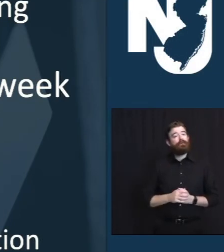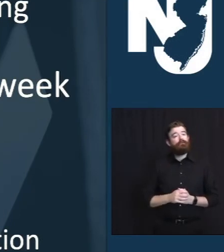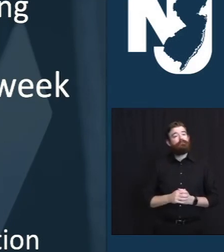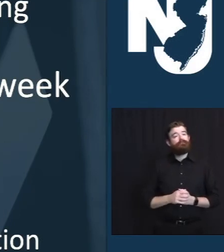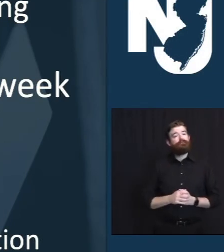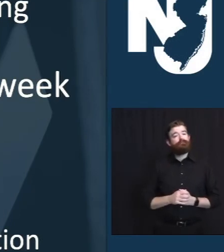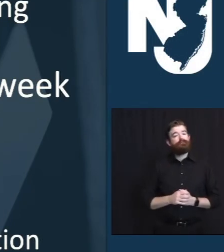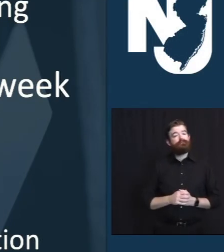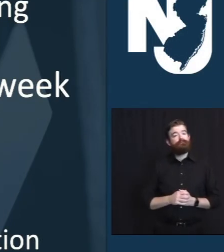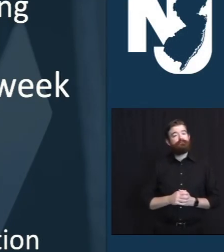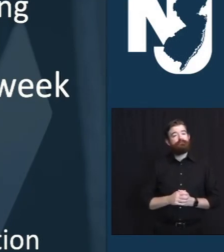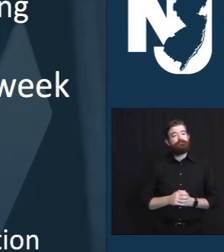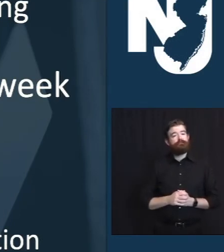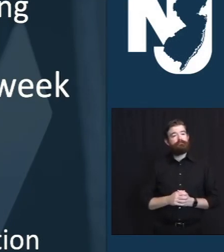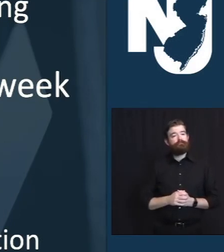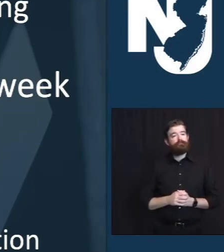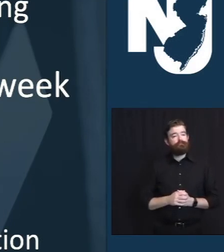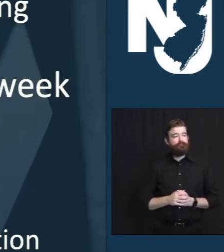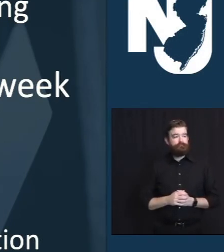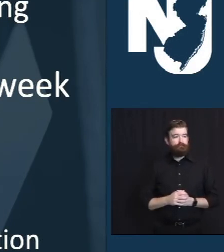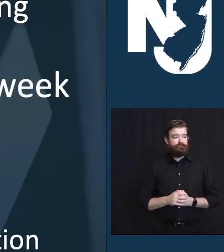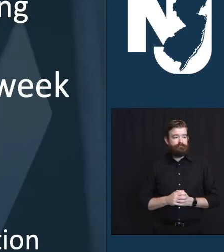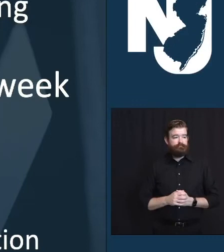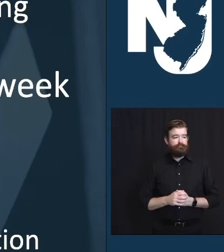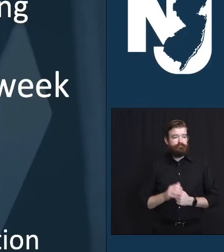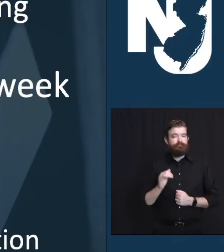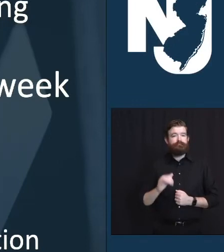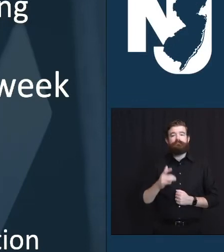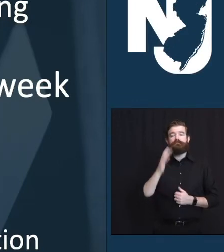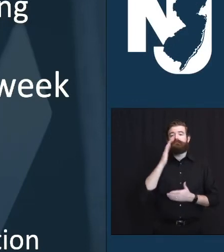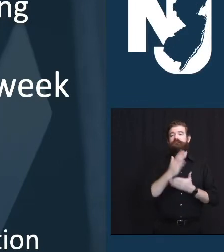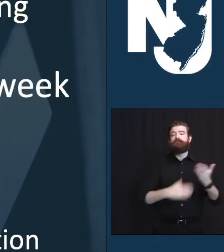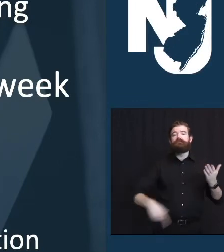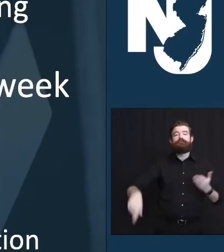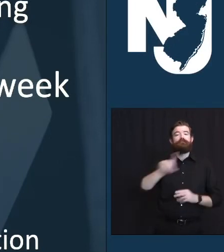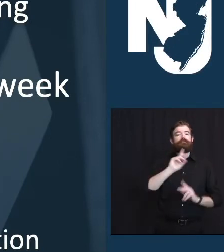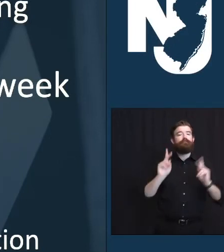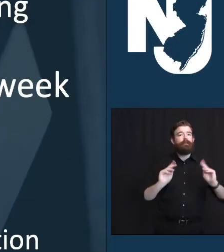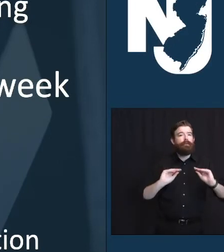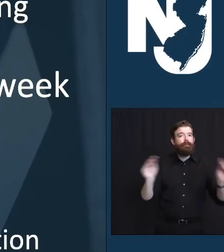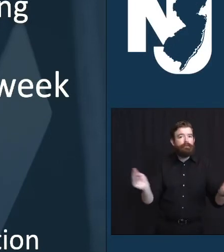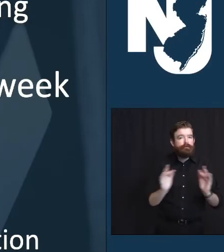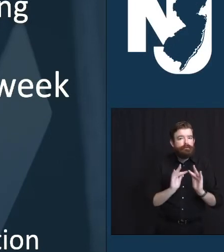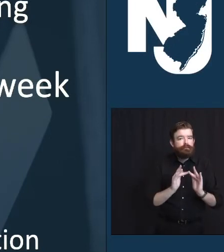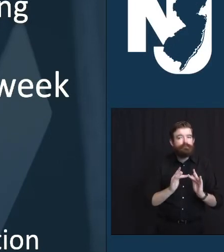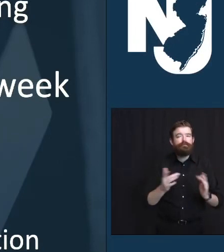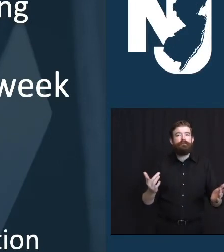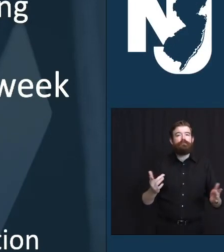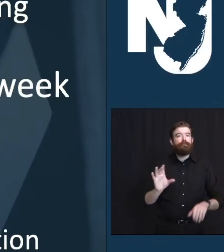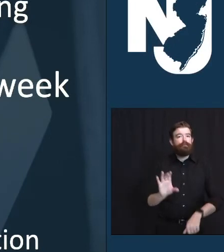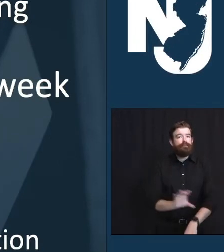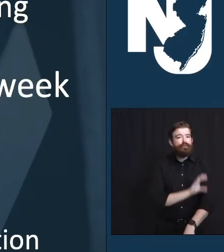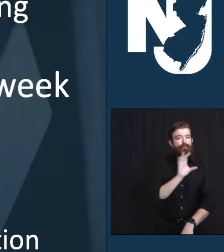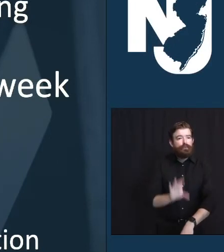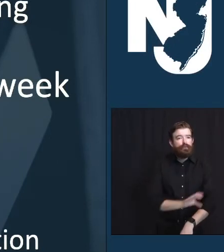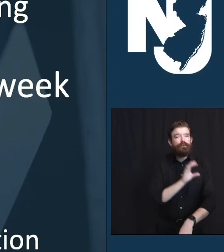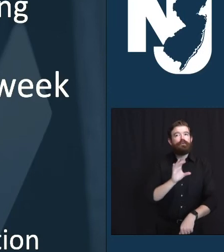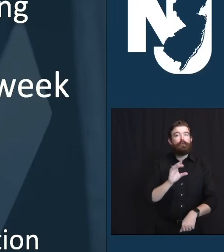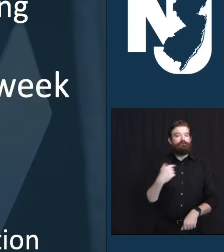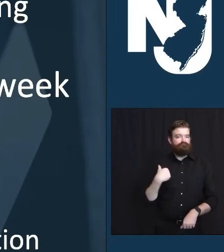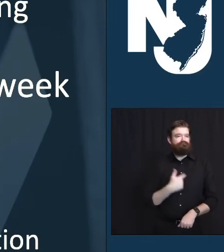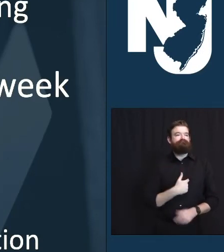lacking either the equipment or internet connectivity, or both, needed for remote learning. Through the hard work of Angelica and her team